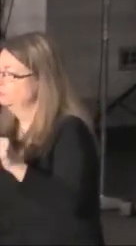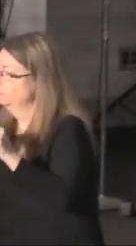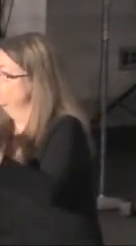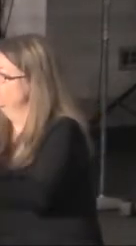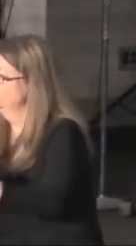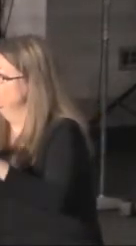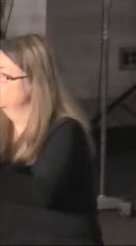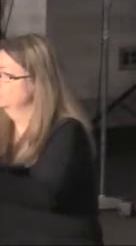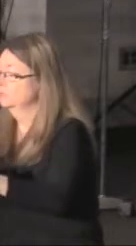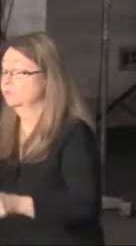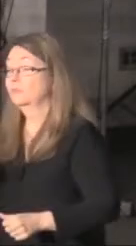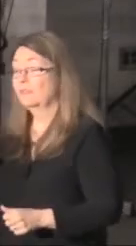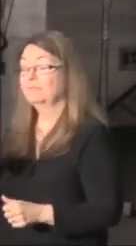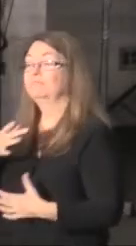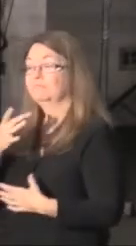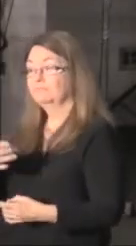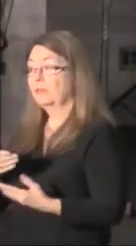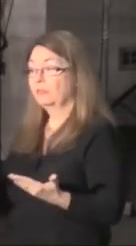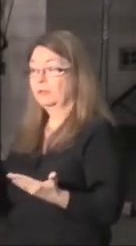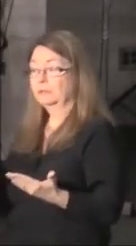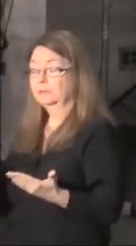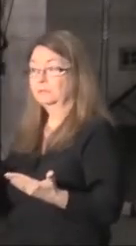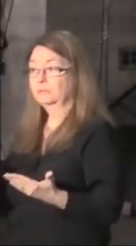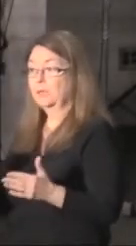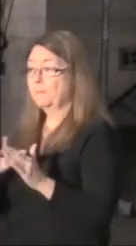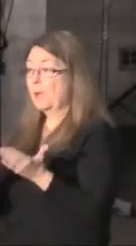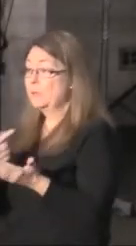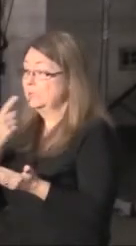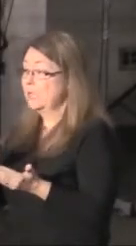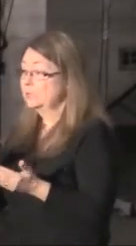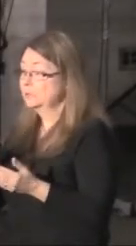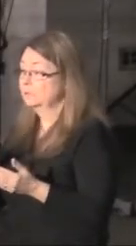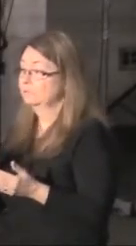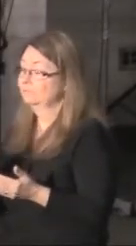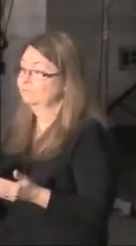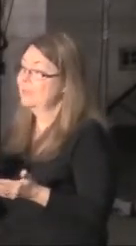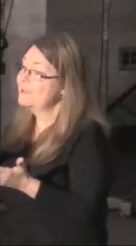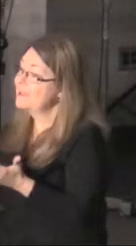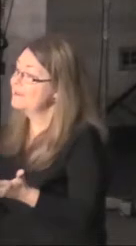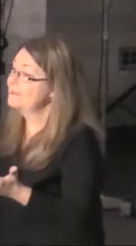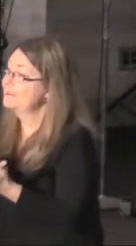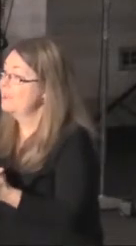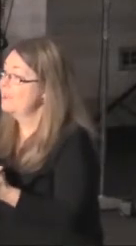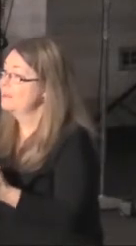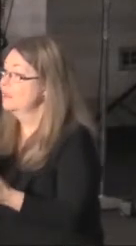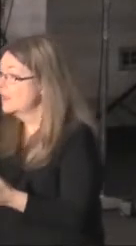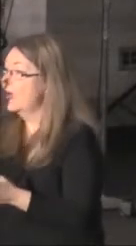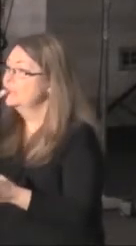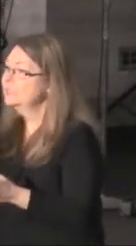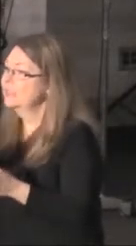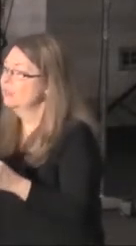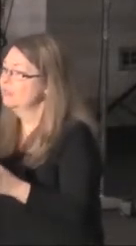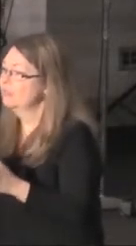himself in this situation. And you know, that's the interesting thing about what the Bible has to say about God is over and over again, it gives us this idea that God sees